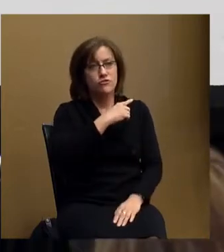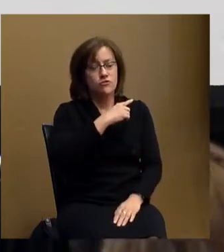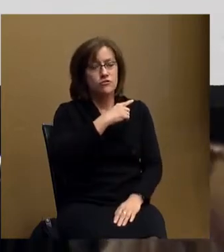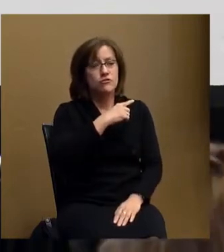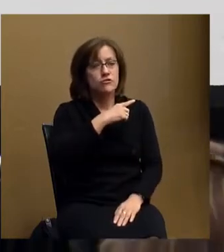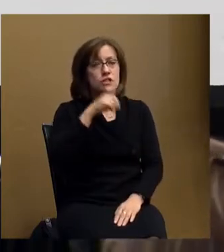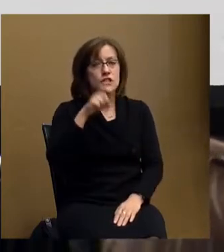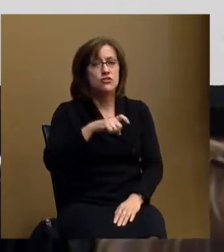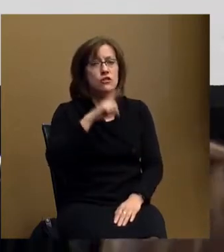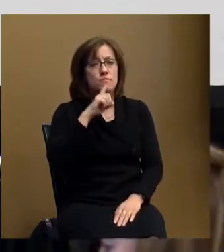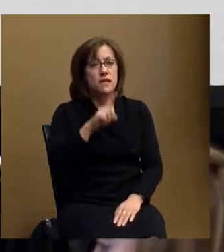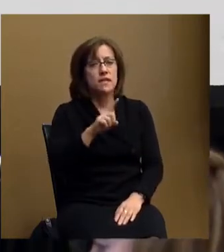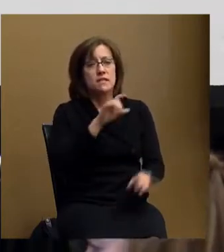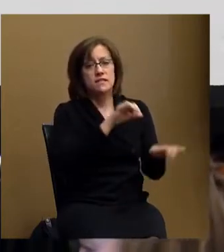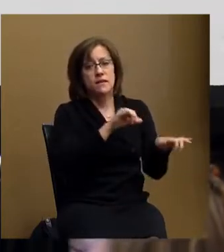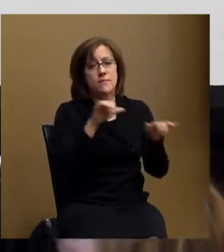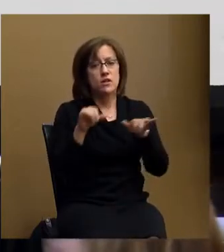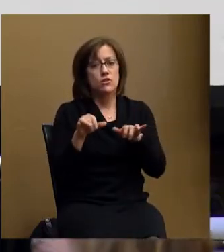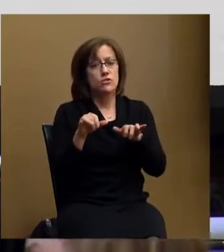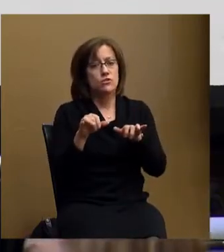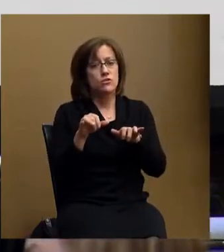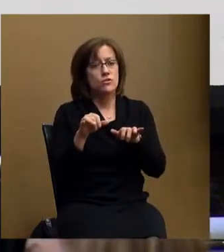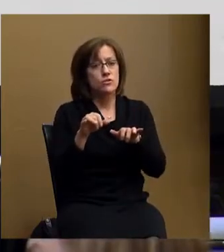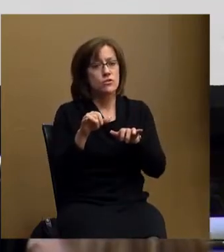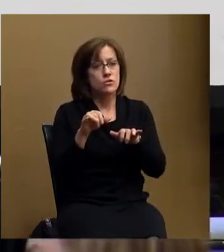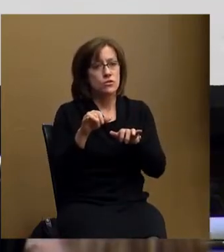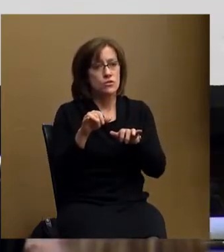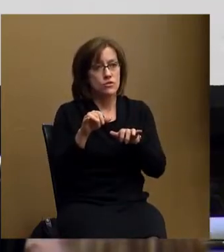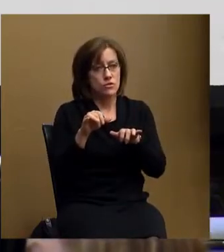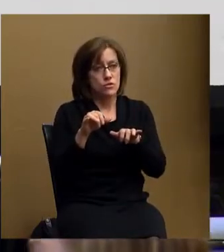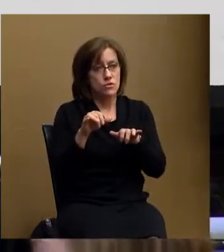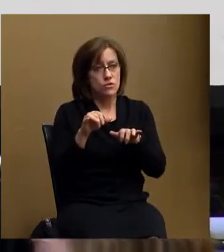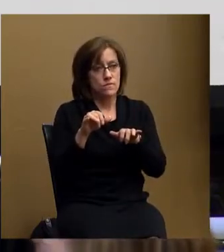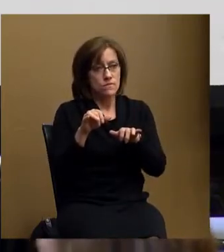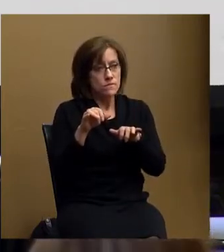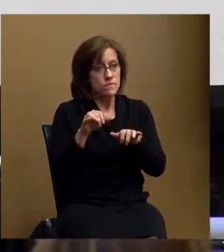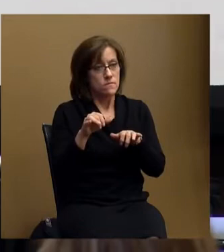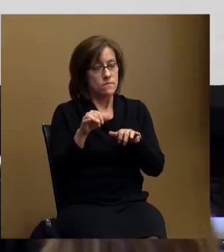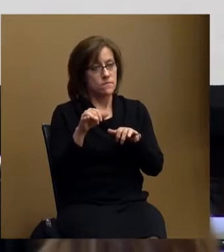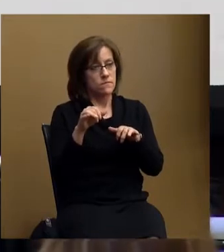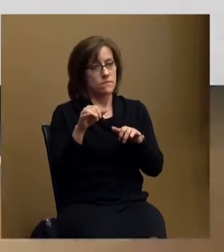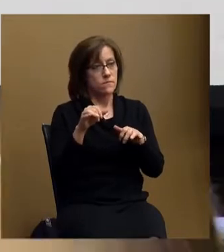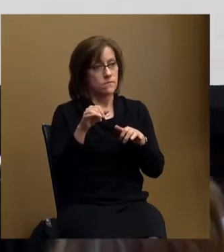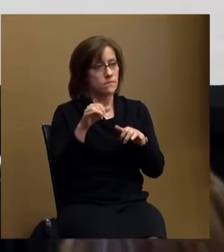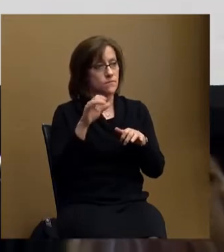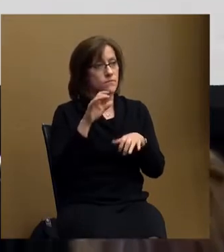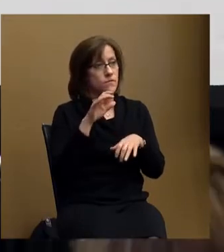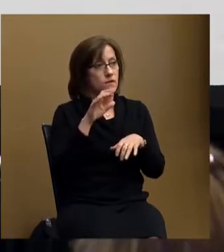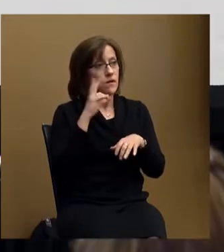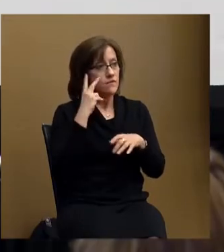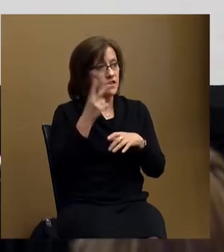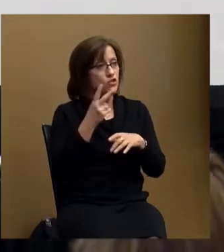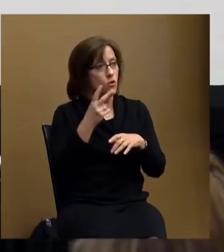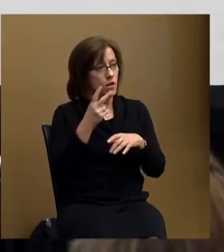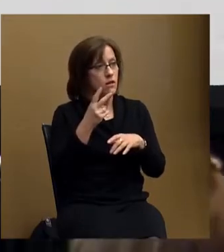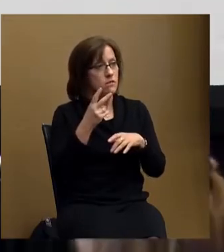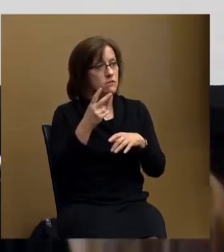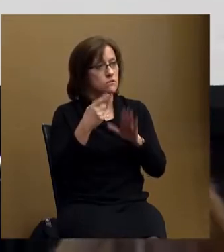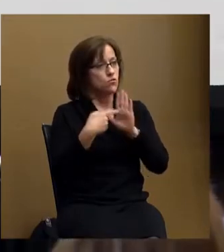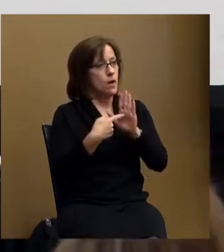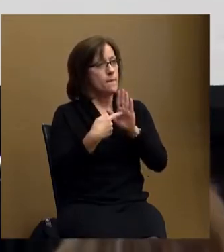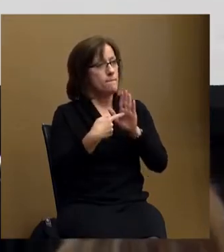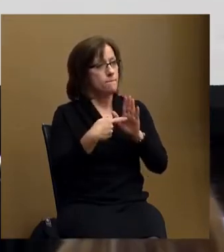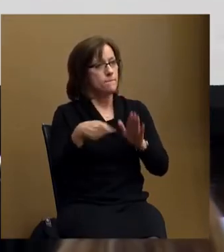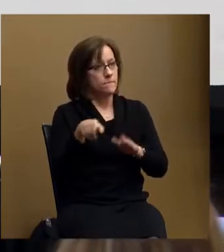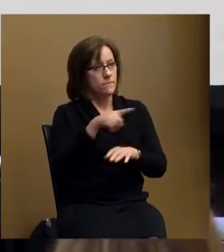actually be a similar visual representation that you have created for the student that you're working with. If